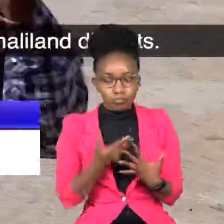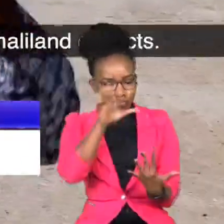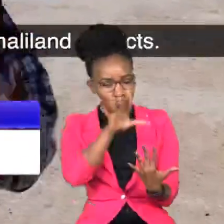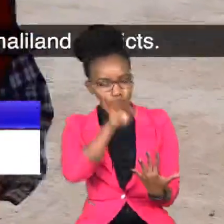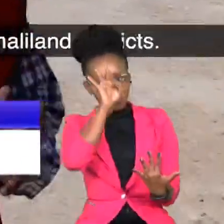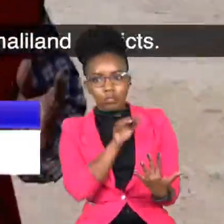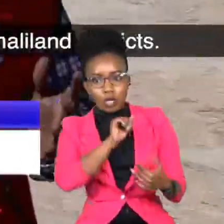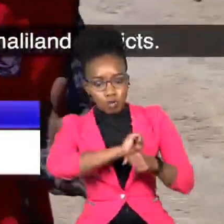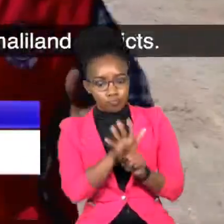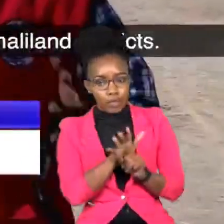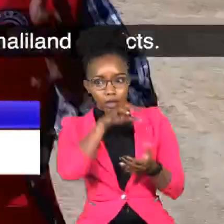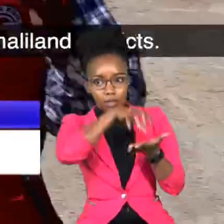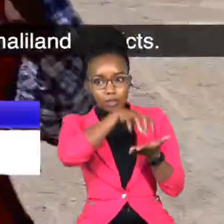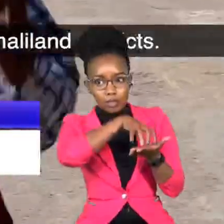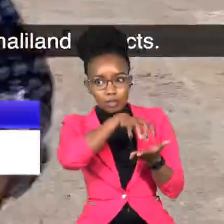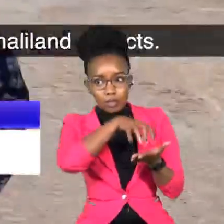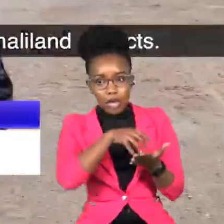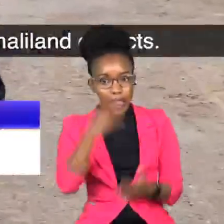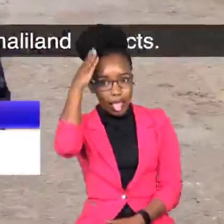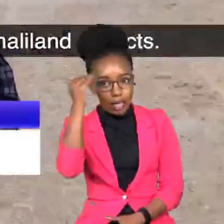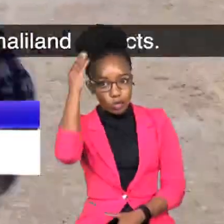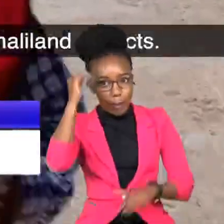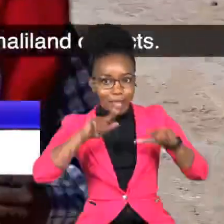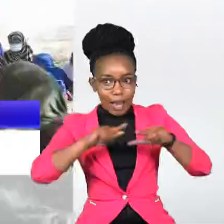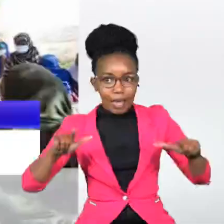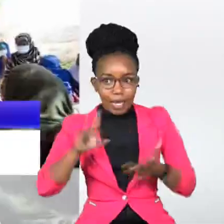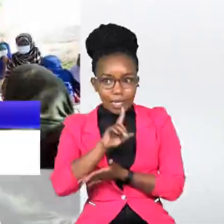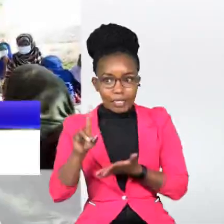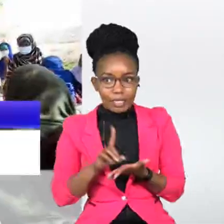the COVID-19 cases in Somaliland districts.